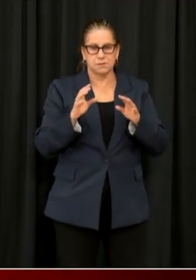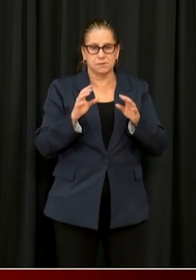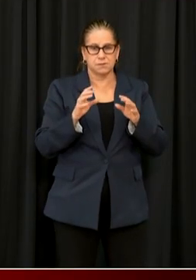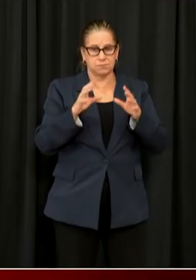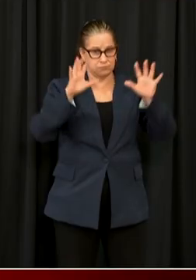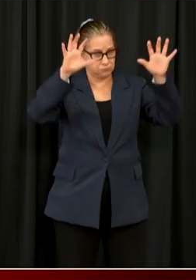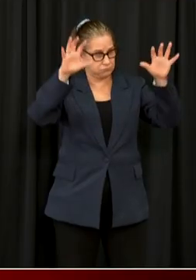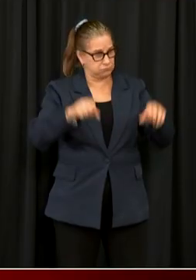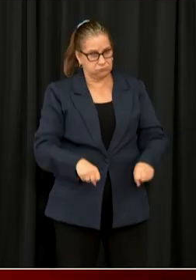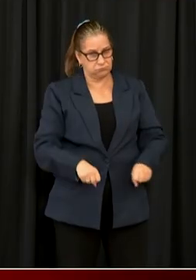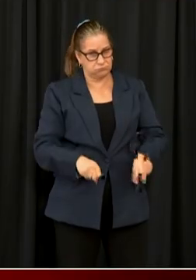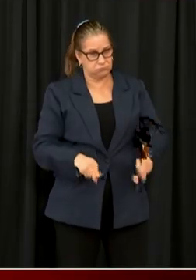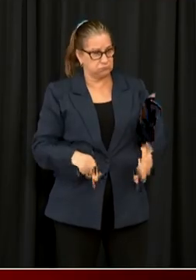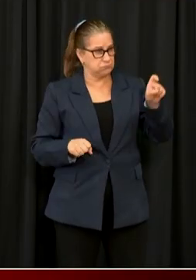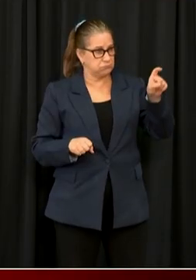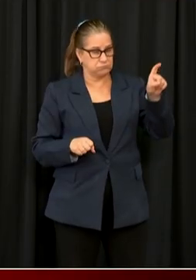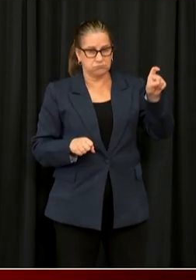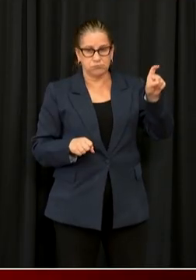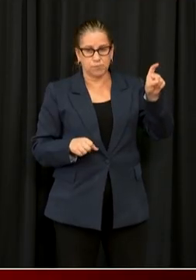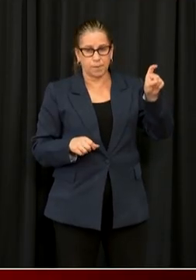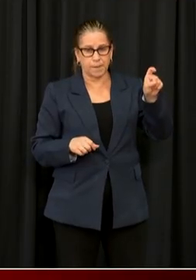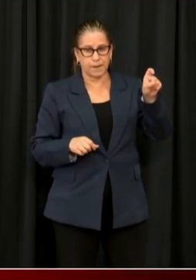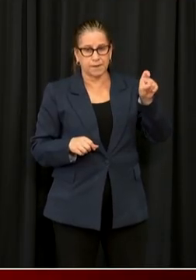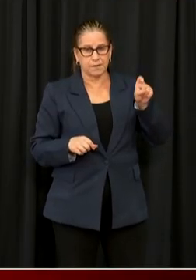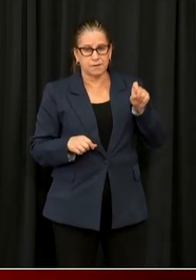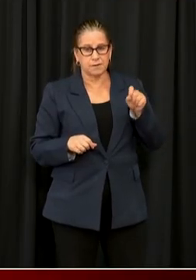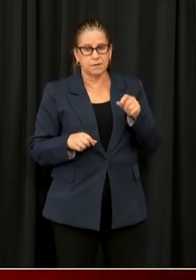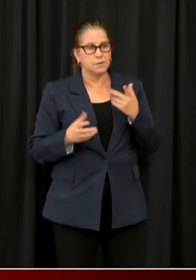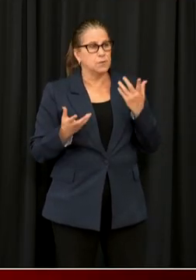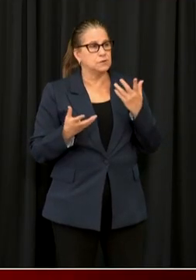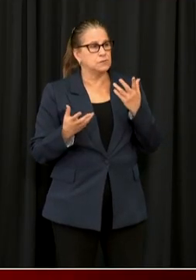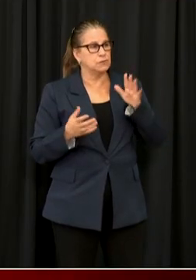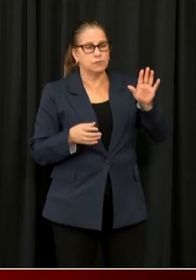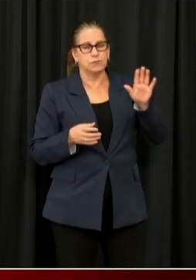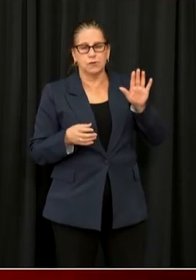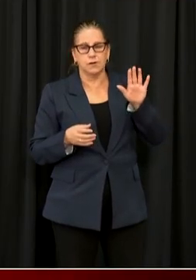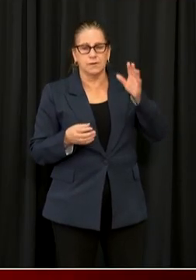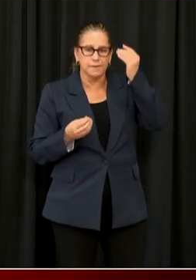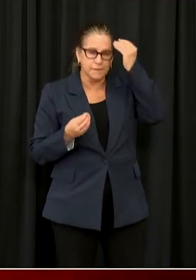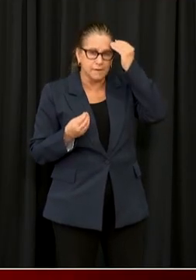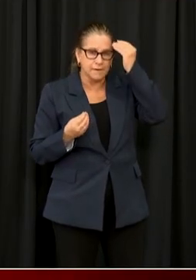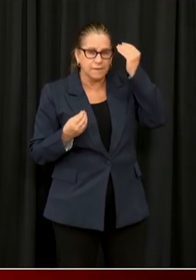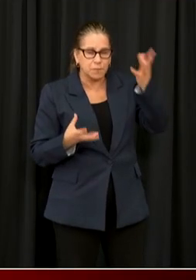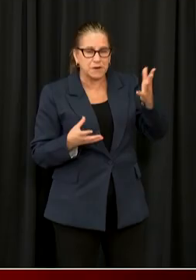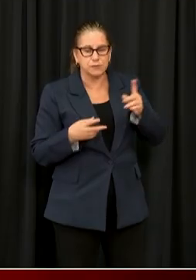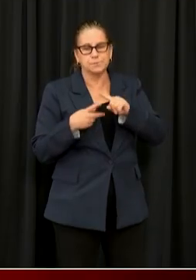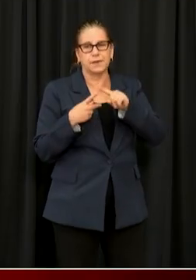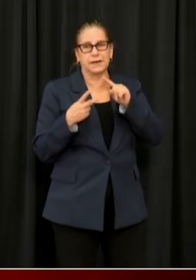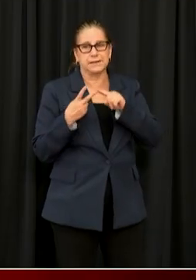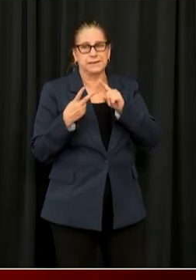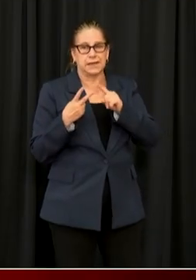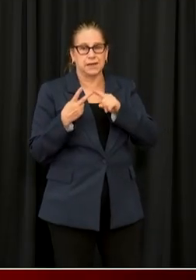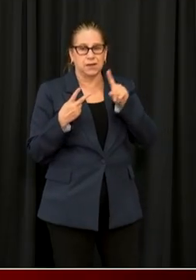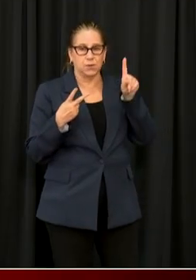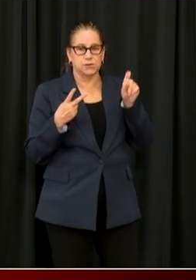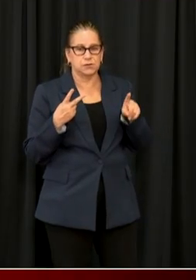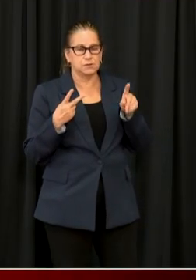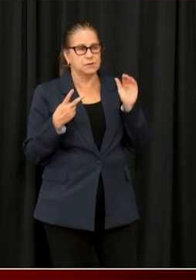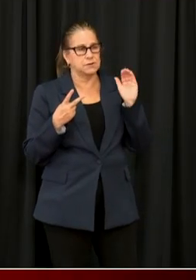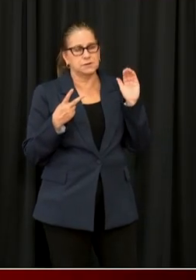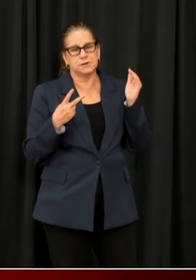input into? And second question, there appears to be an effort to preserve some of